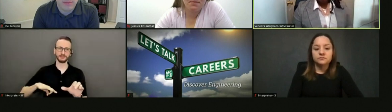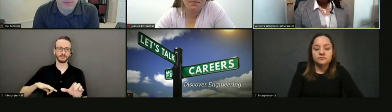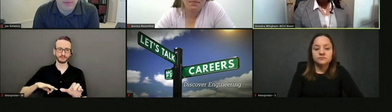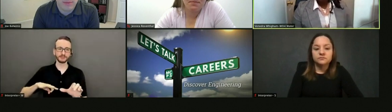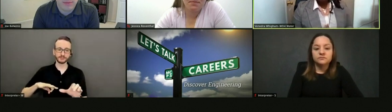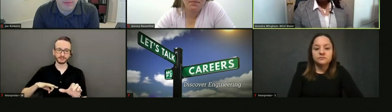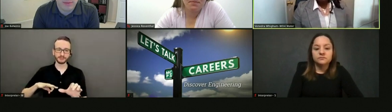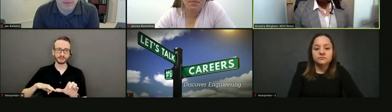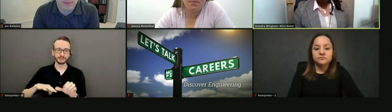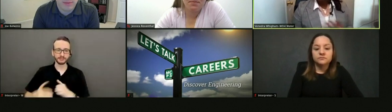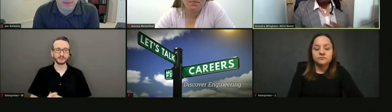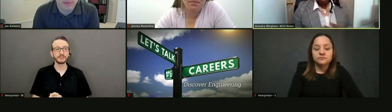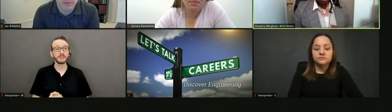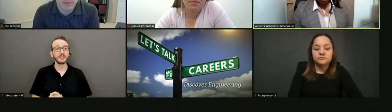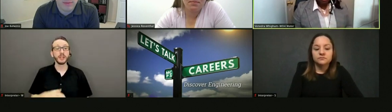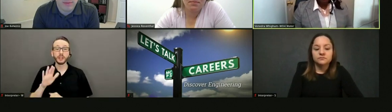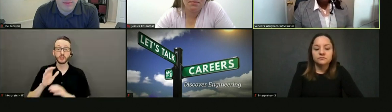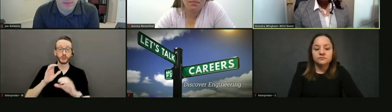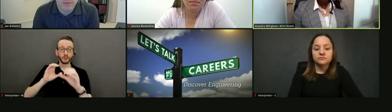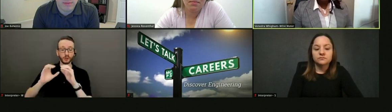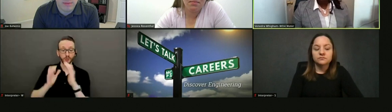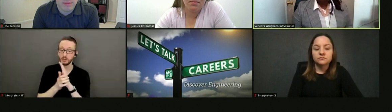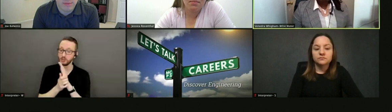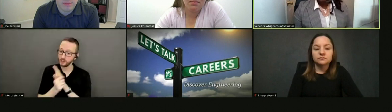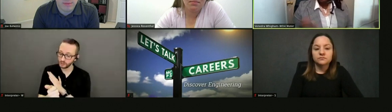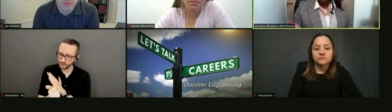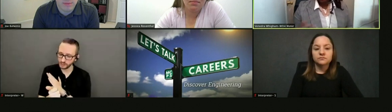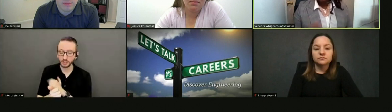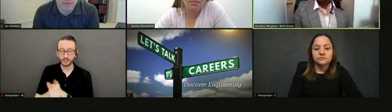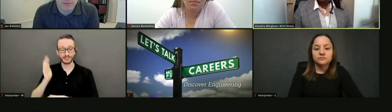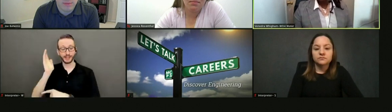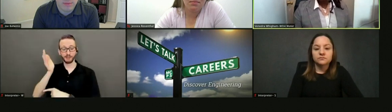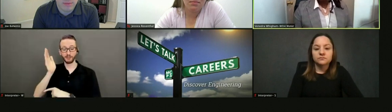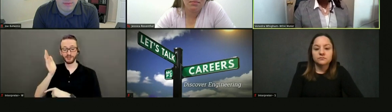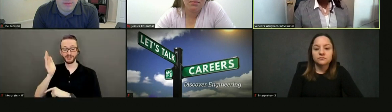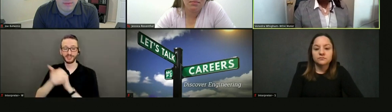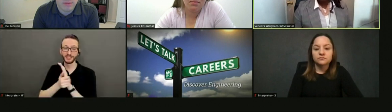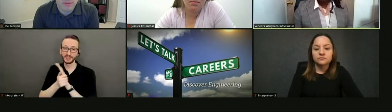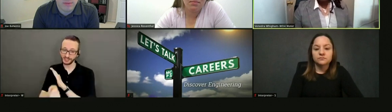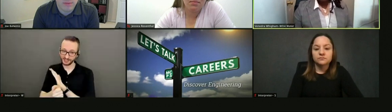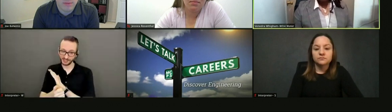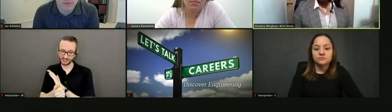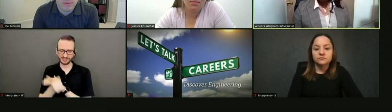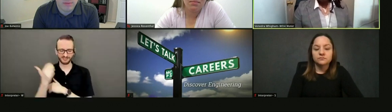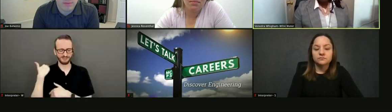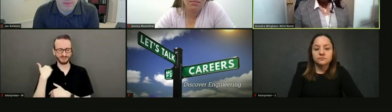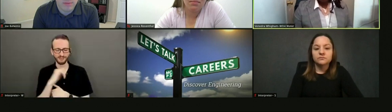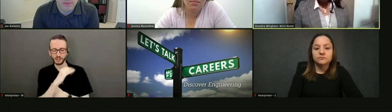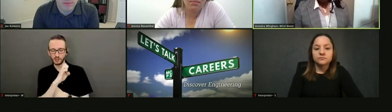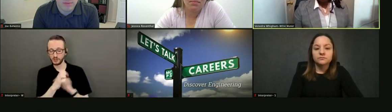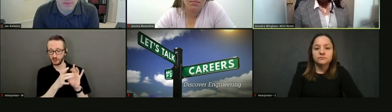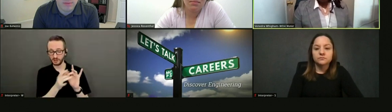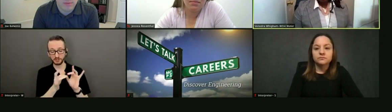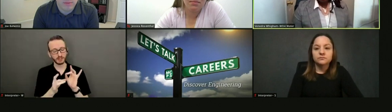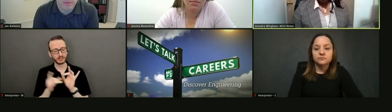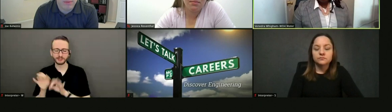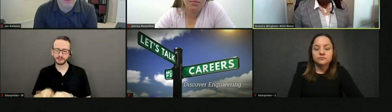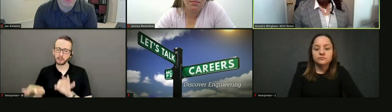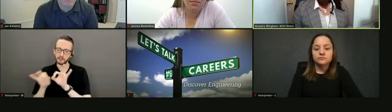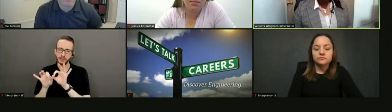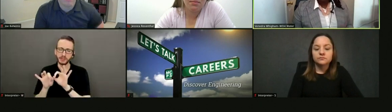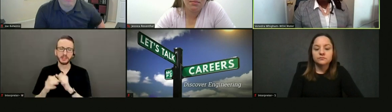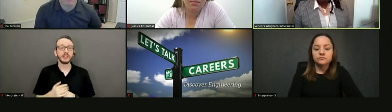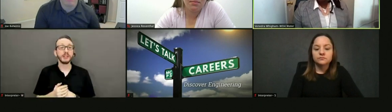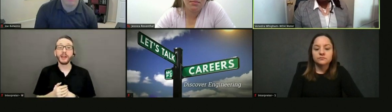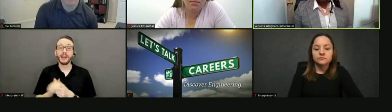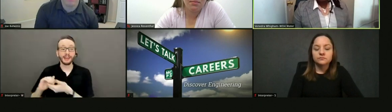develop a lot of your communication skills and presentation skills, like Joe's mentioned before as well, and learn